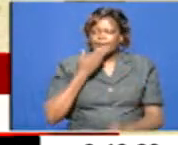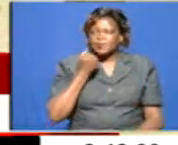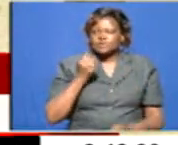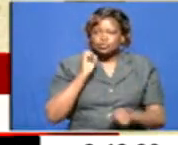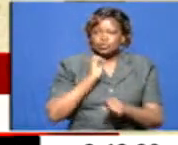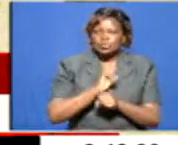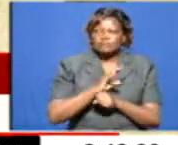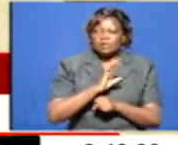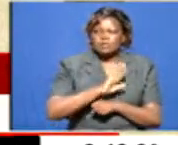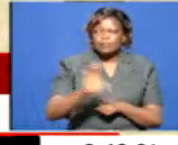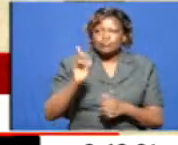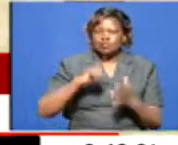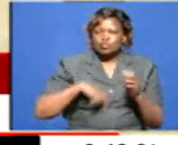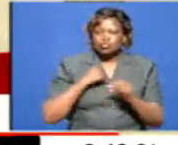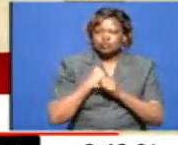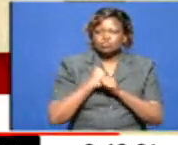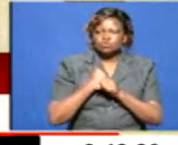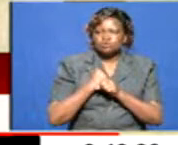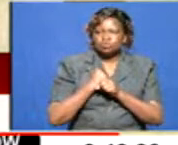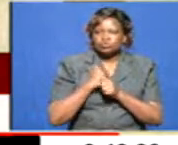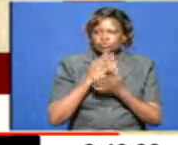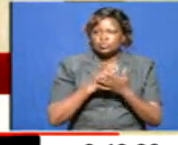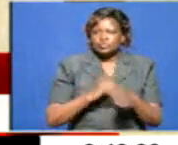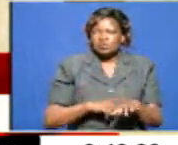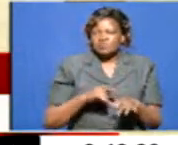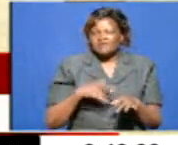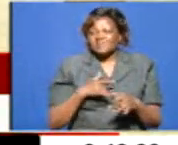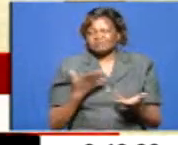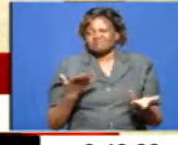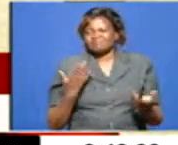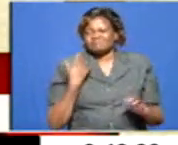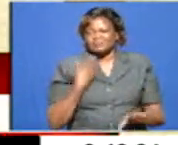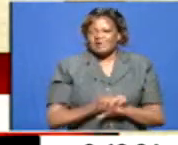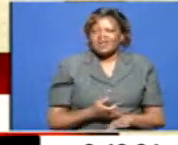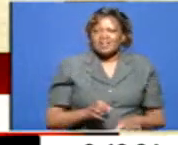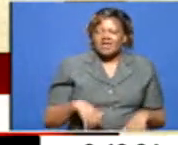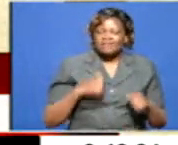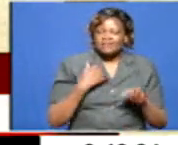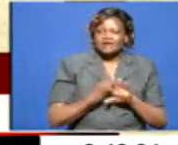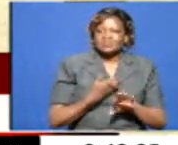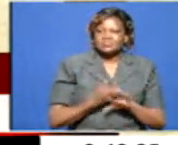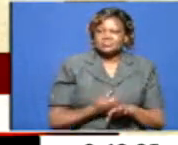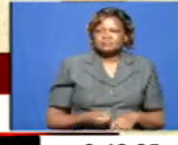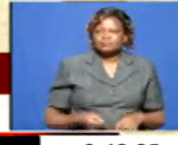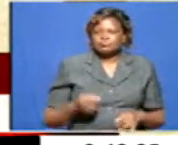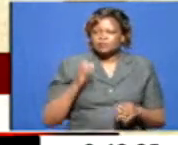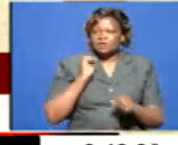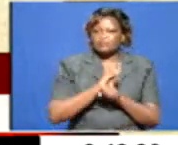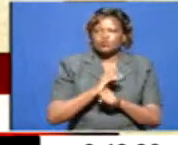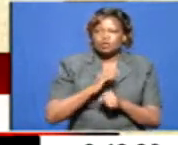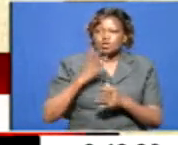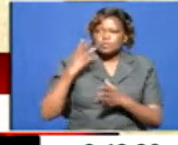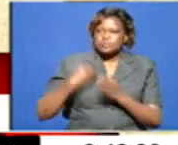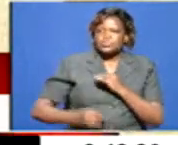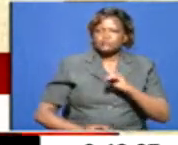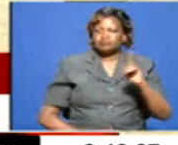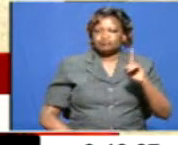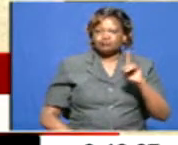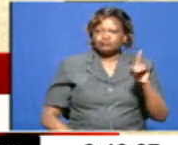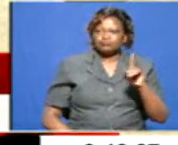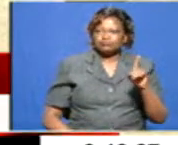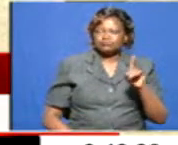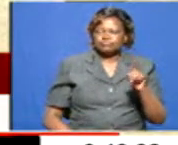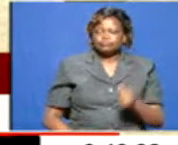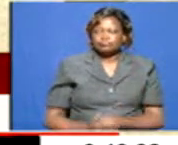what next to do. Sometimes mtu anasakafika na sema nimelemewa na maisha. Wasikuve moyo. Mtu atrain